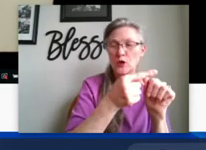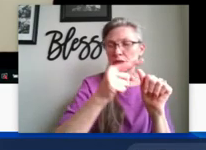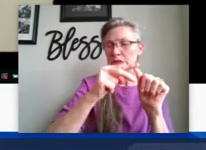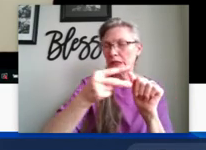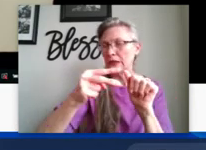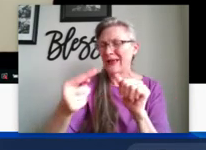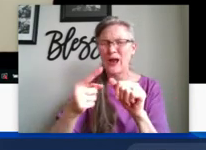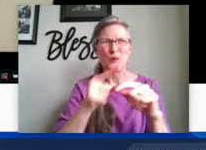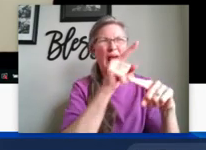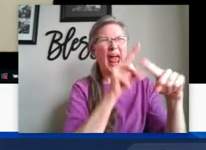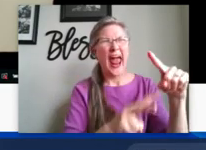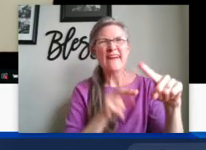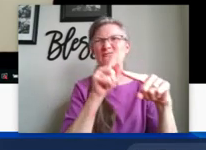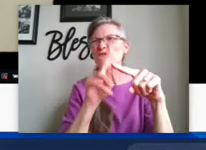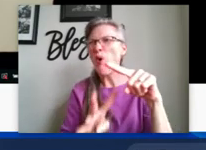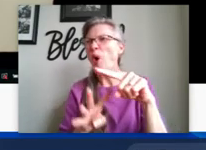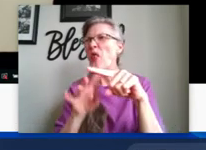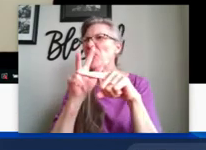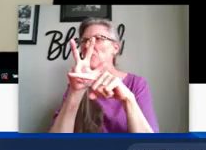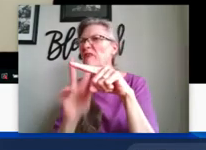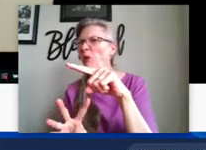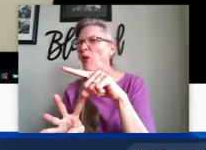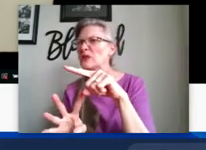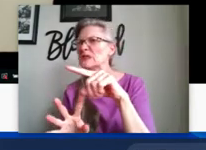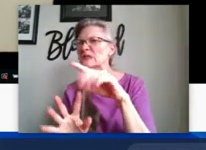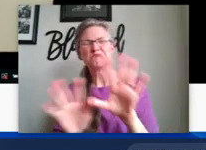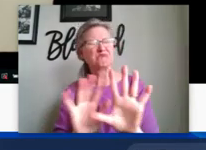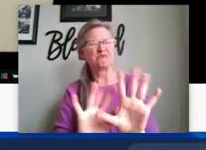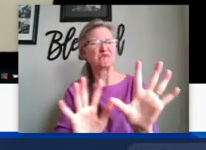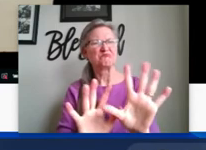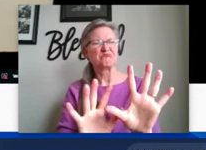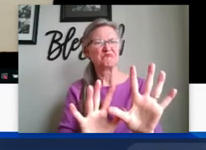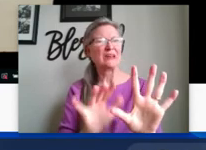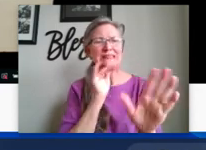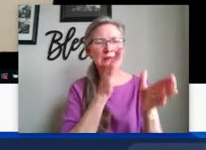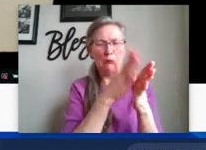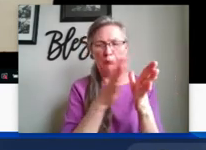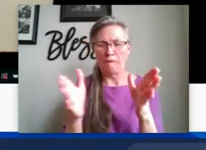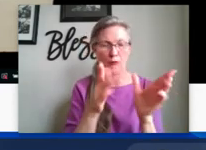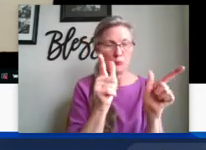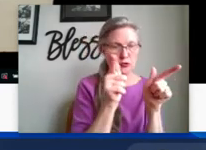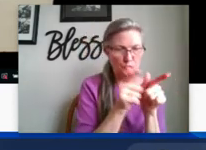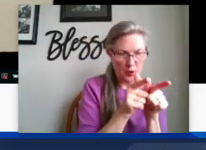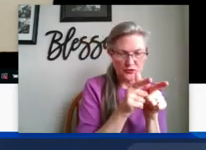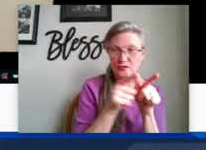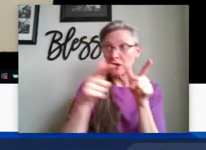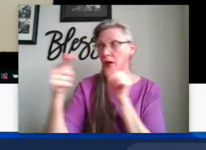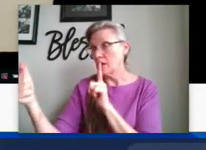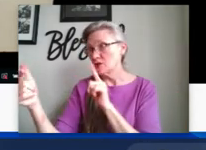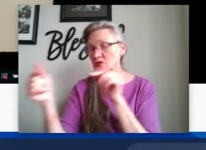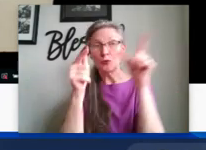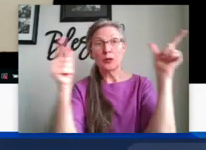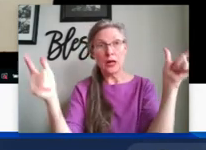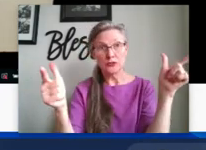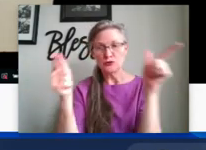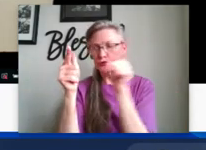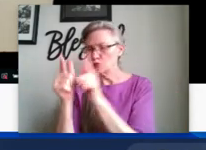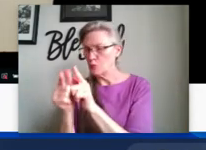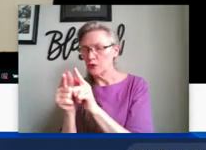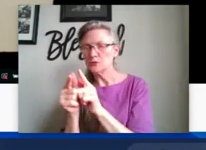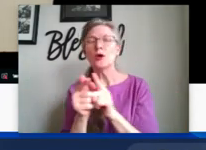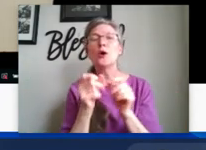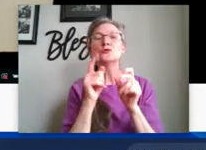half cup, fourth cup, 3/4 cup, because that's not in order, right? From largest to smallest or smallest to largest, right?